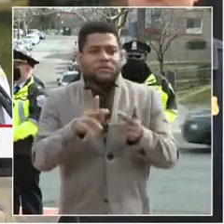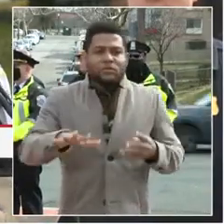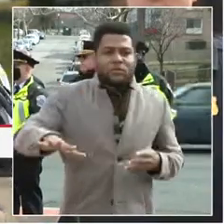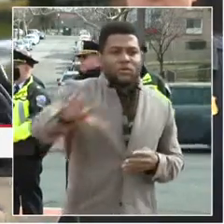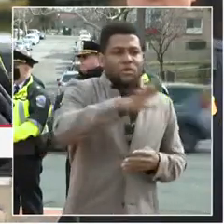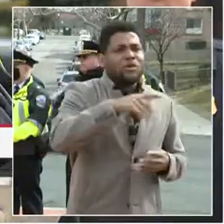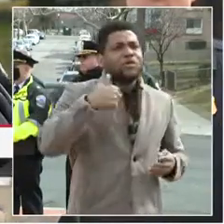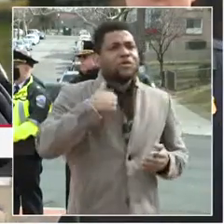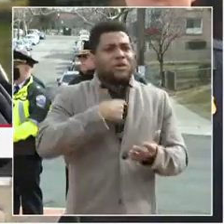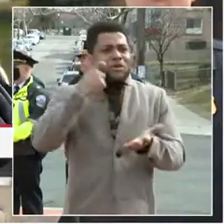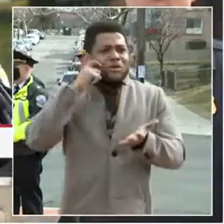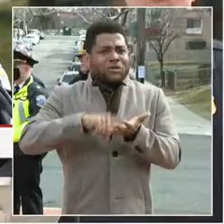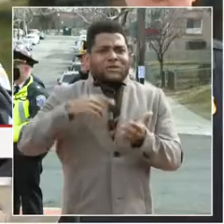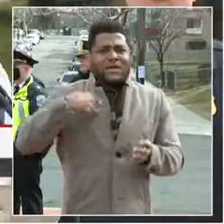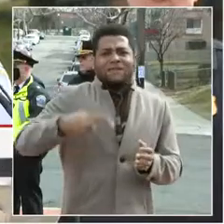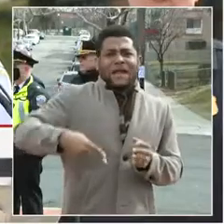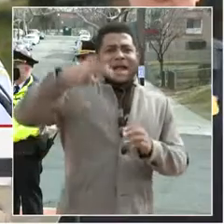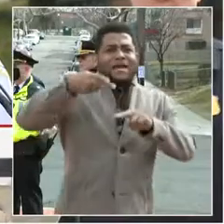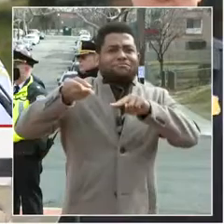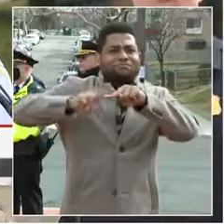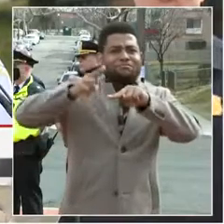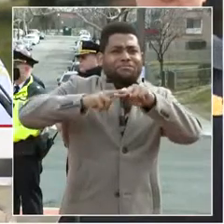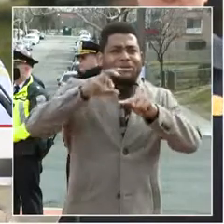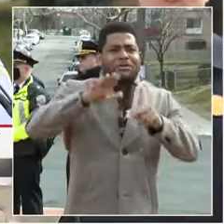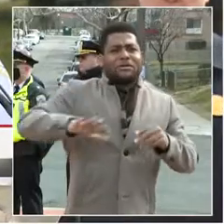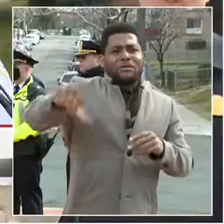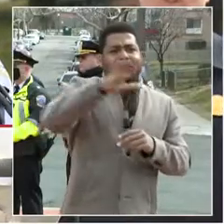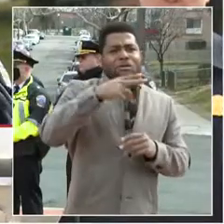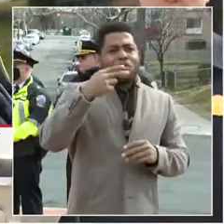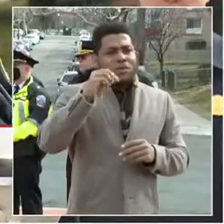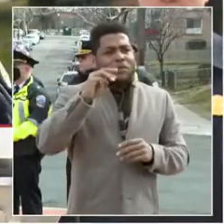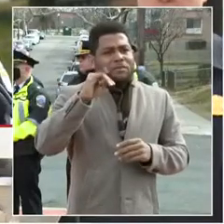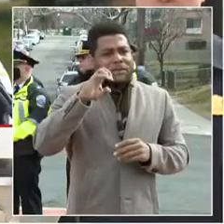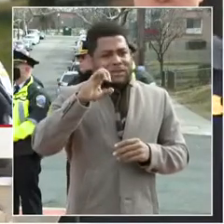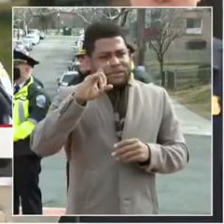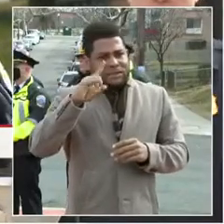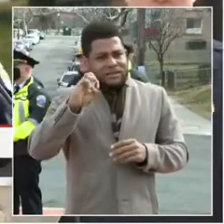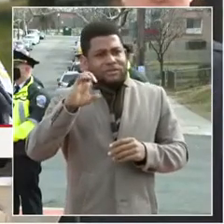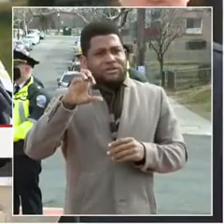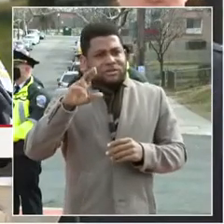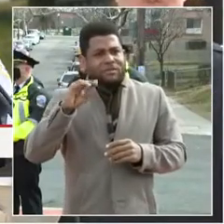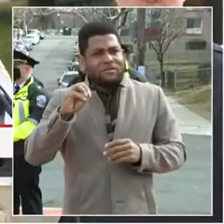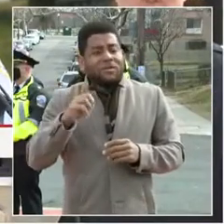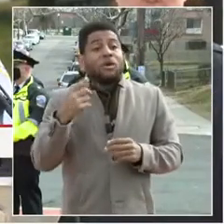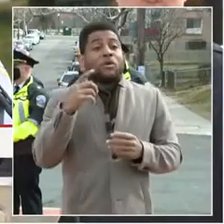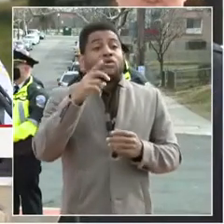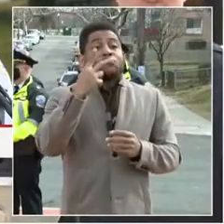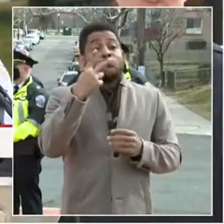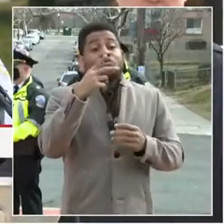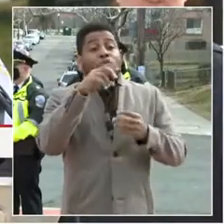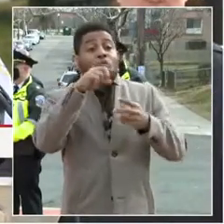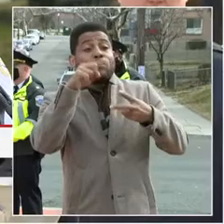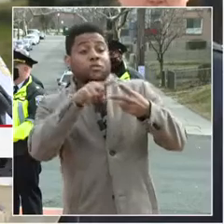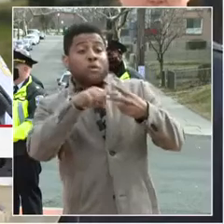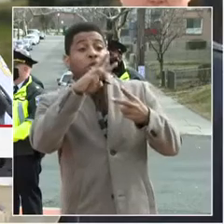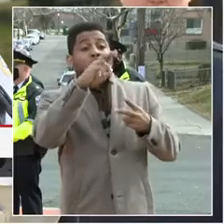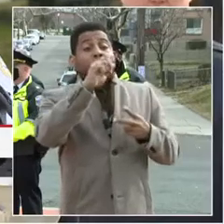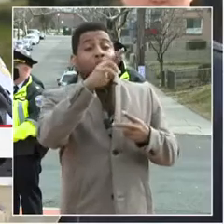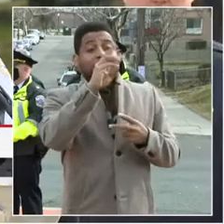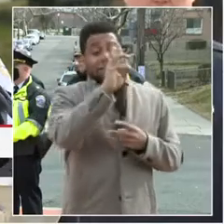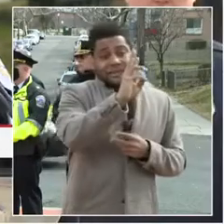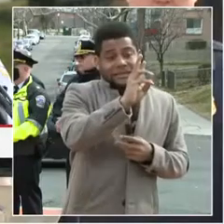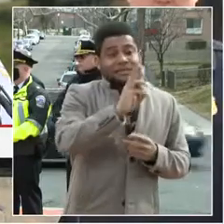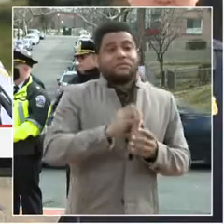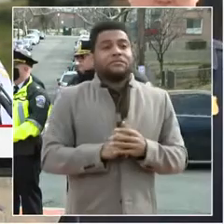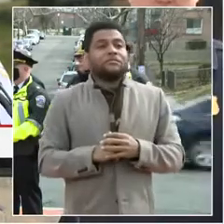2021. 2 locations in the 6th District, Ward 7, and 2 locations in our 7th District